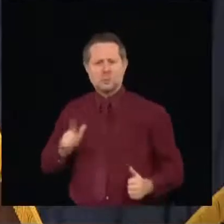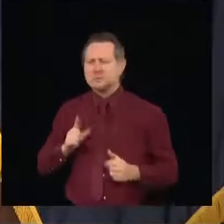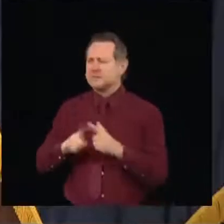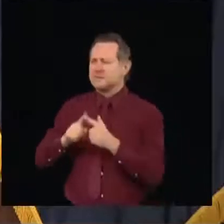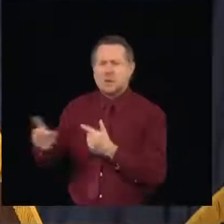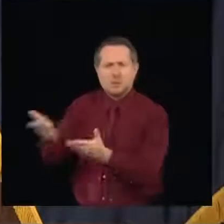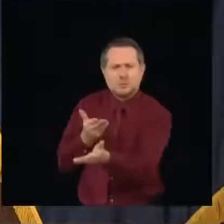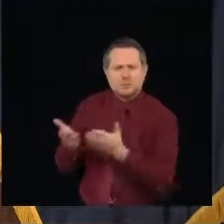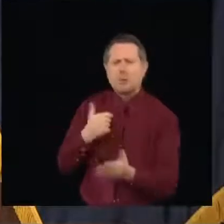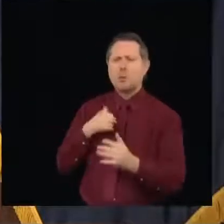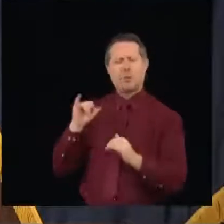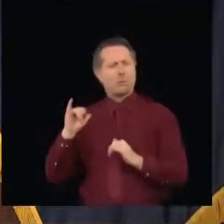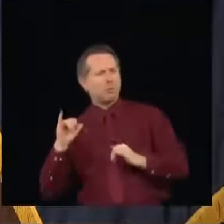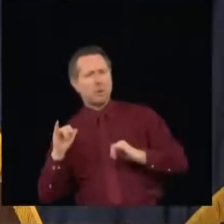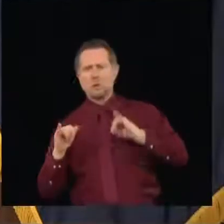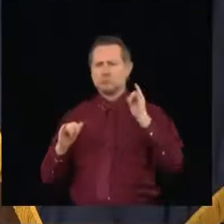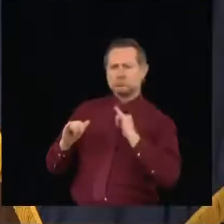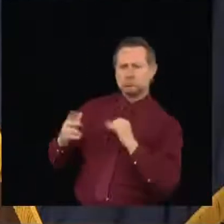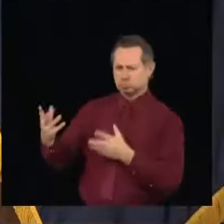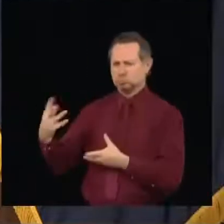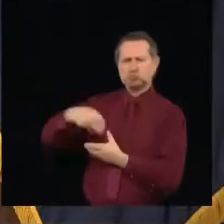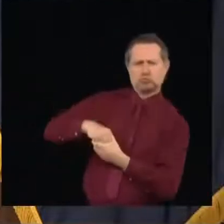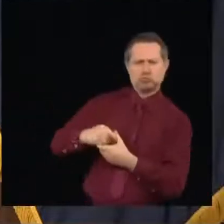very much engaged in everything that we're doing.